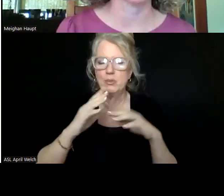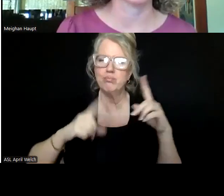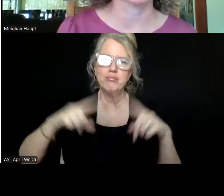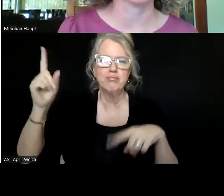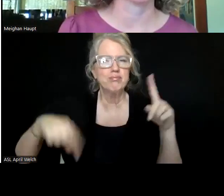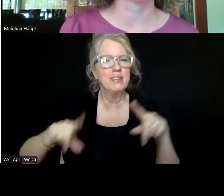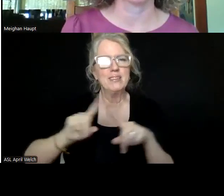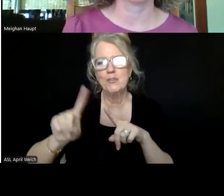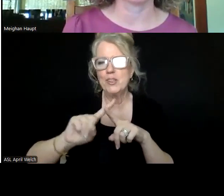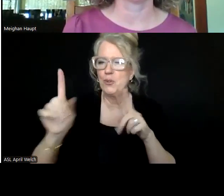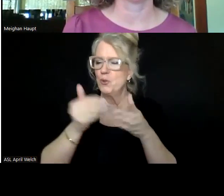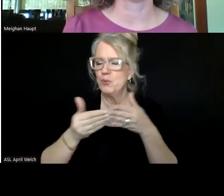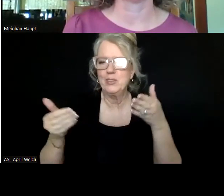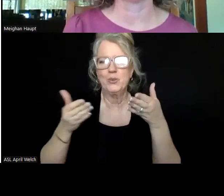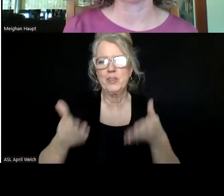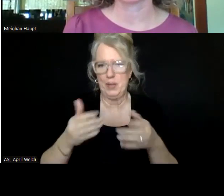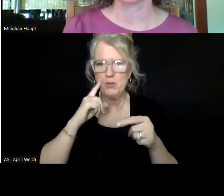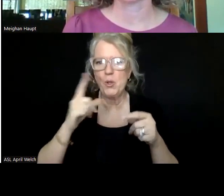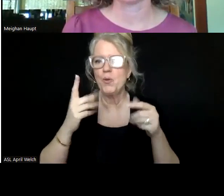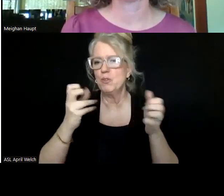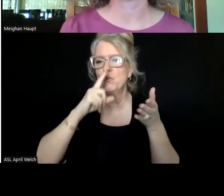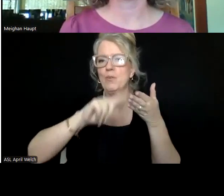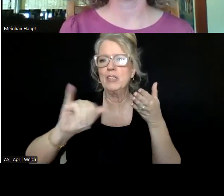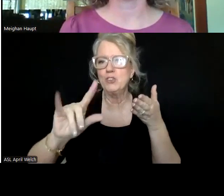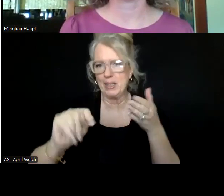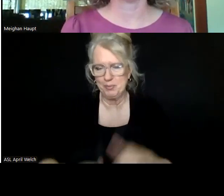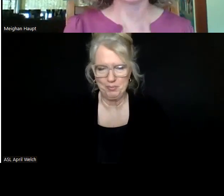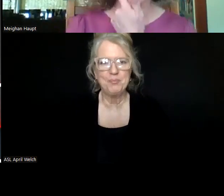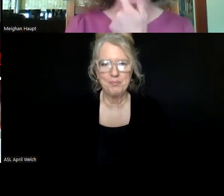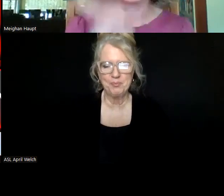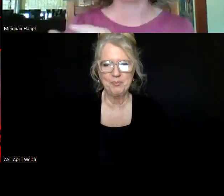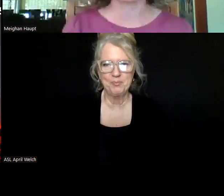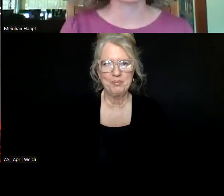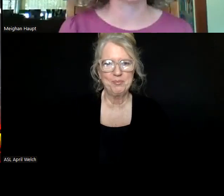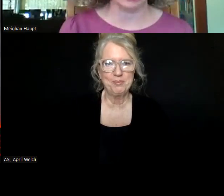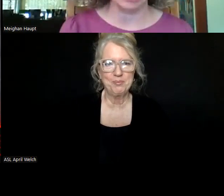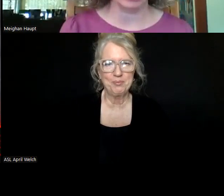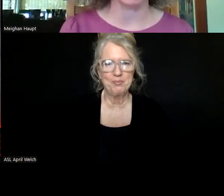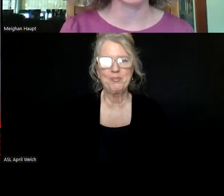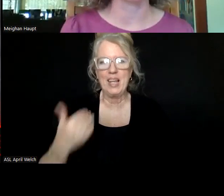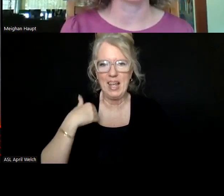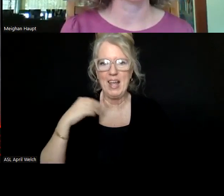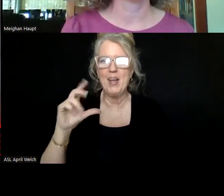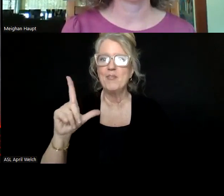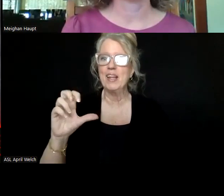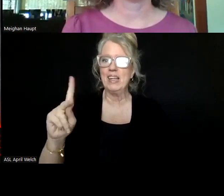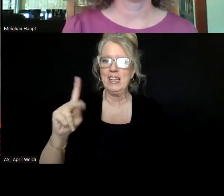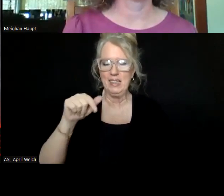of resources in there. So we invite you to check that out. Great. And there's a link in the chat to go take a